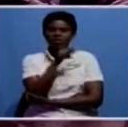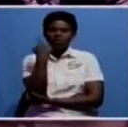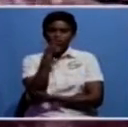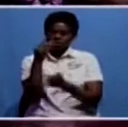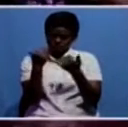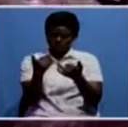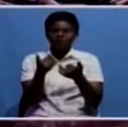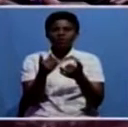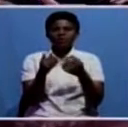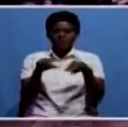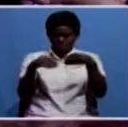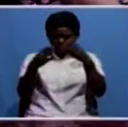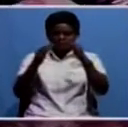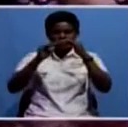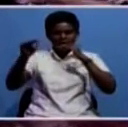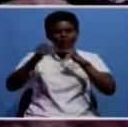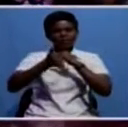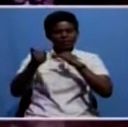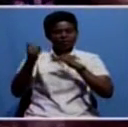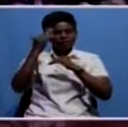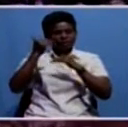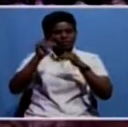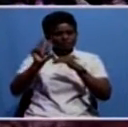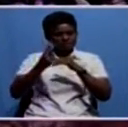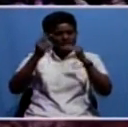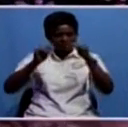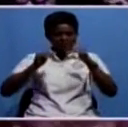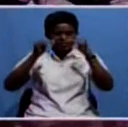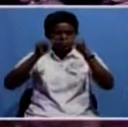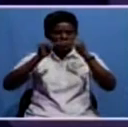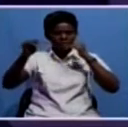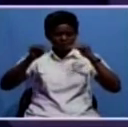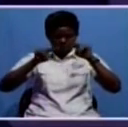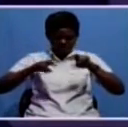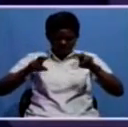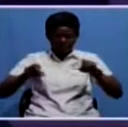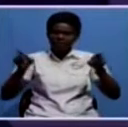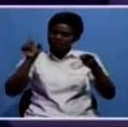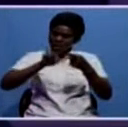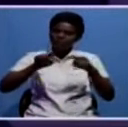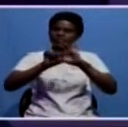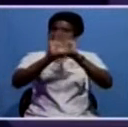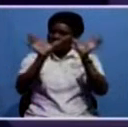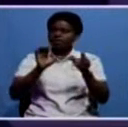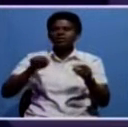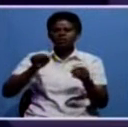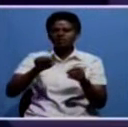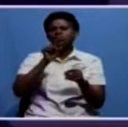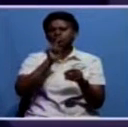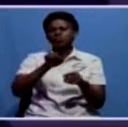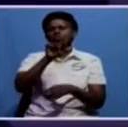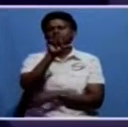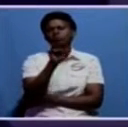now take it to another level because they do a second level of investigation until they are clear that, yes, that